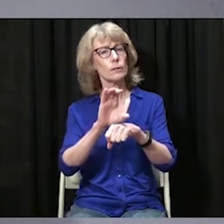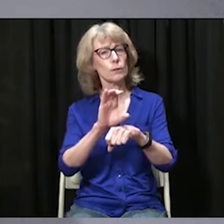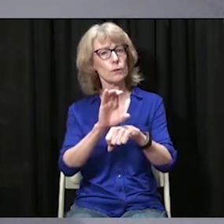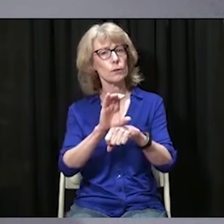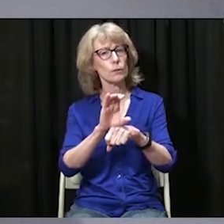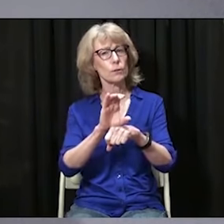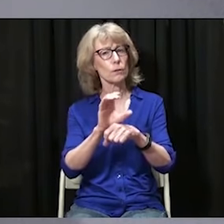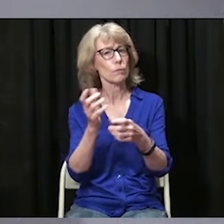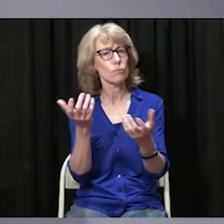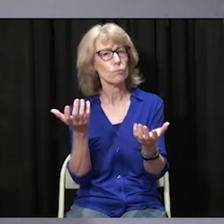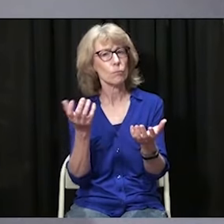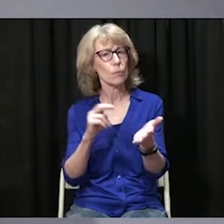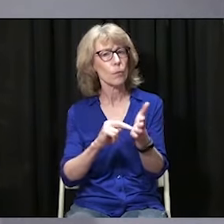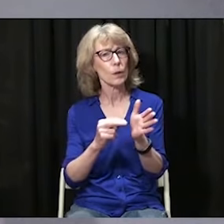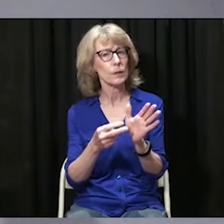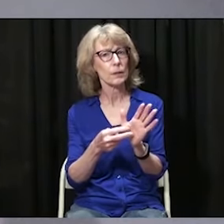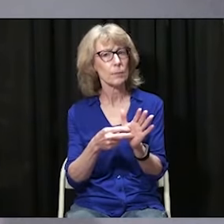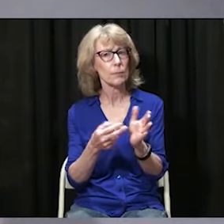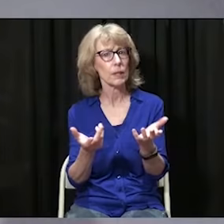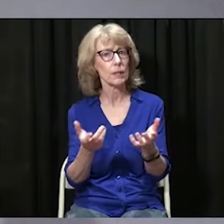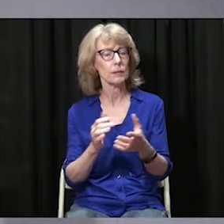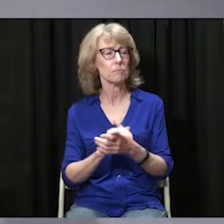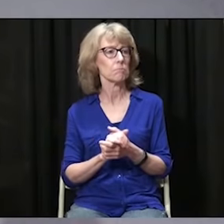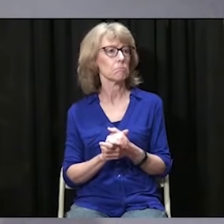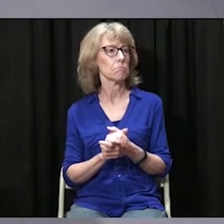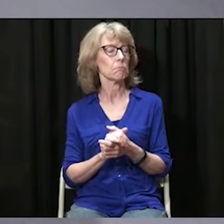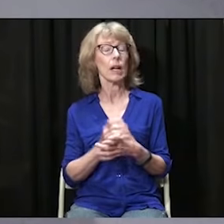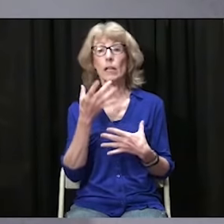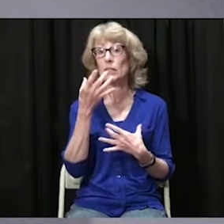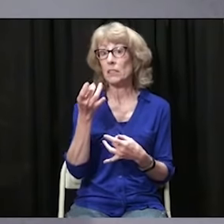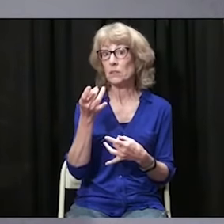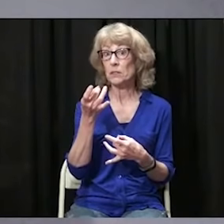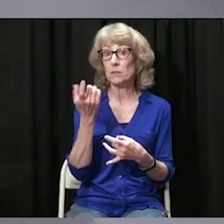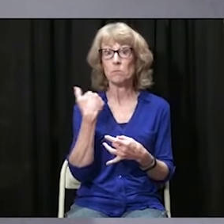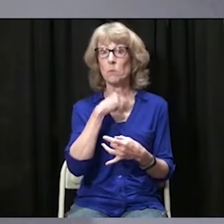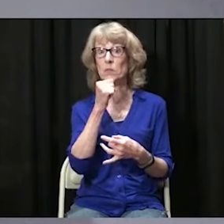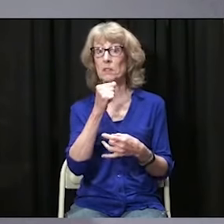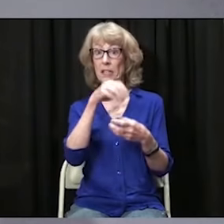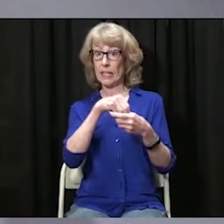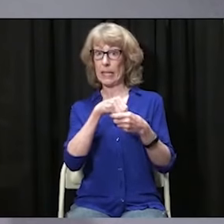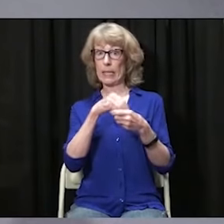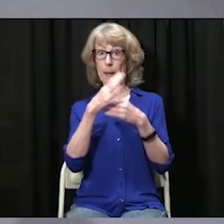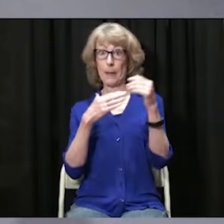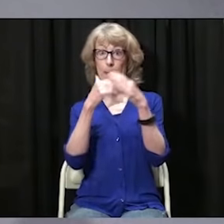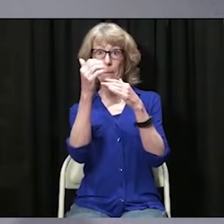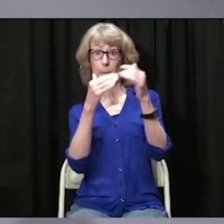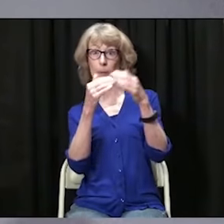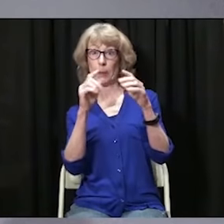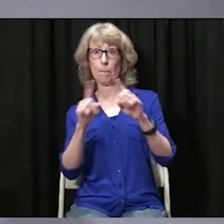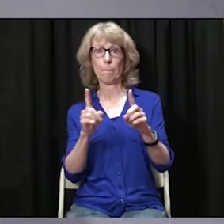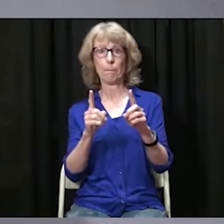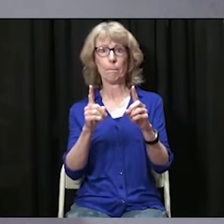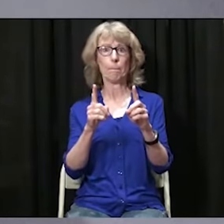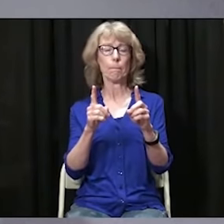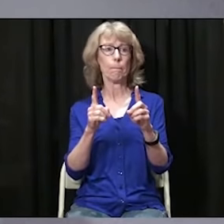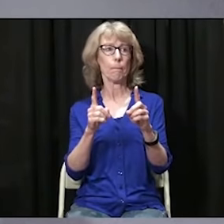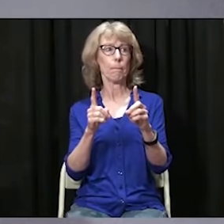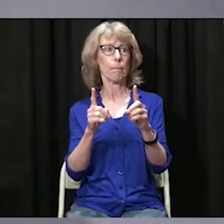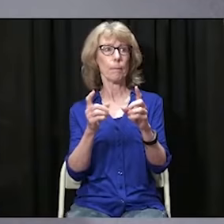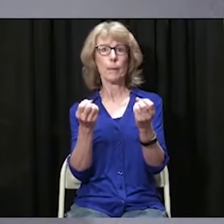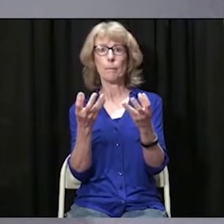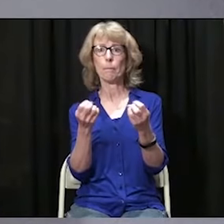You know, it's been really interesting, without being in the building, it's caused not just me, but a lot of us to reflect on that question, what is the